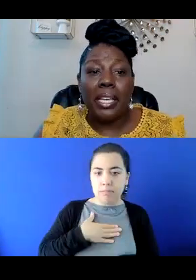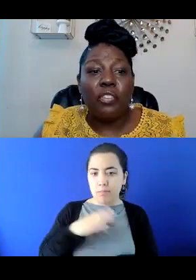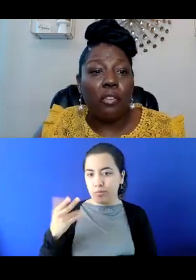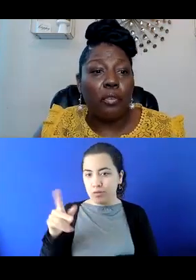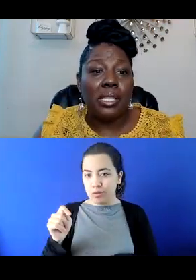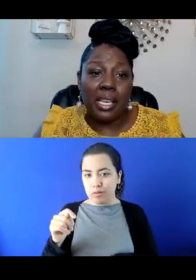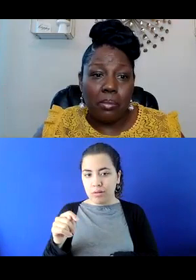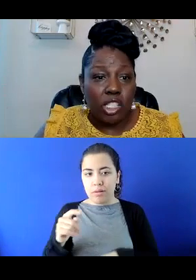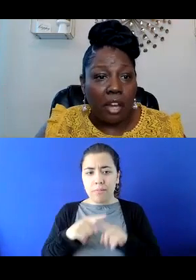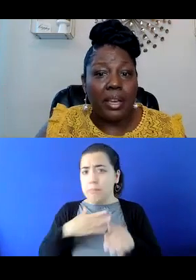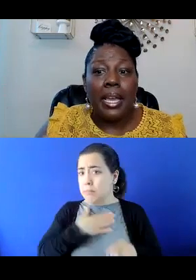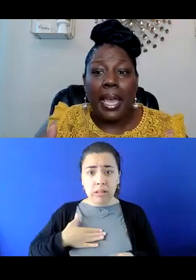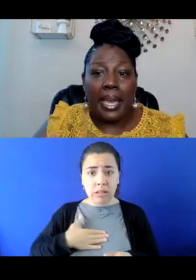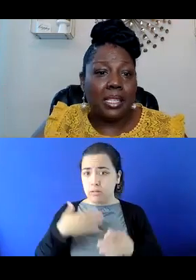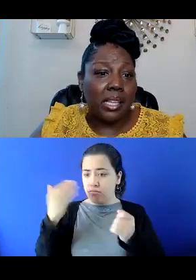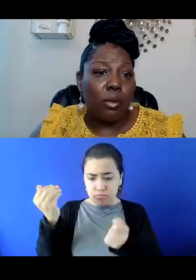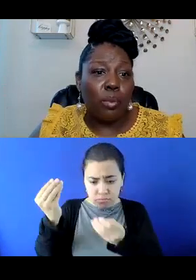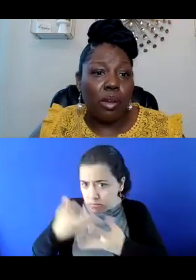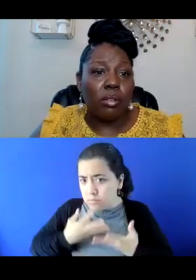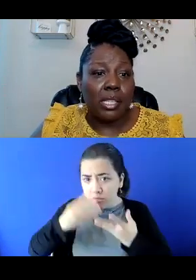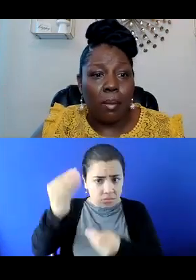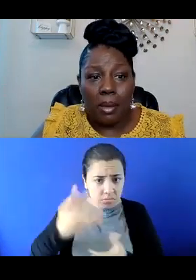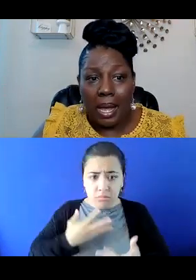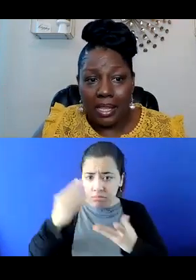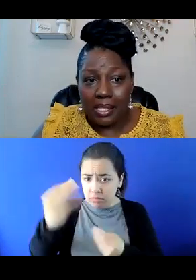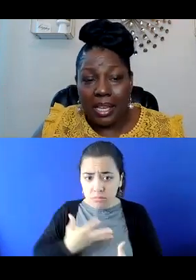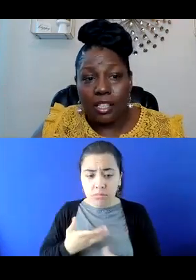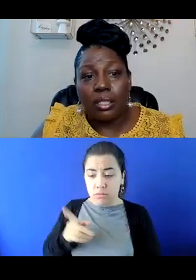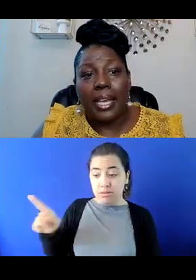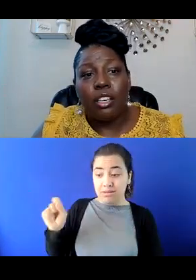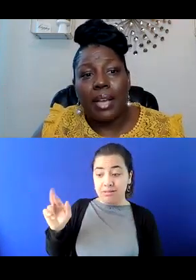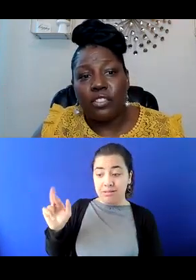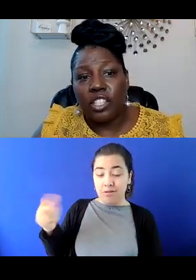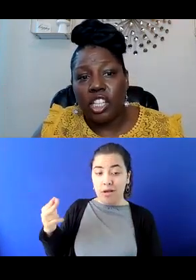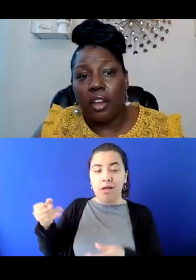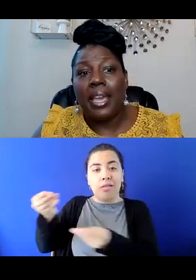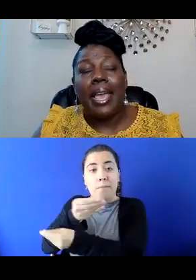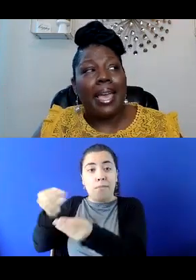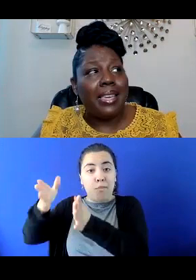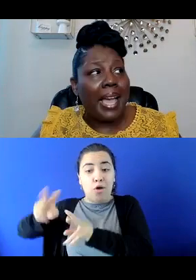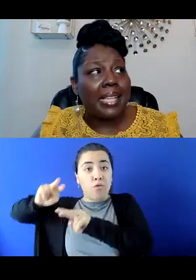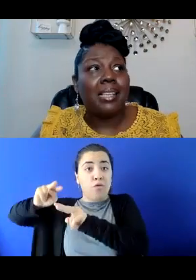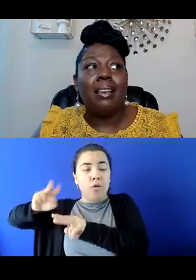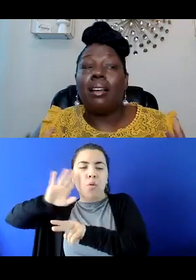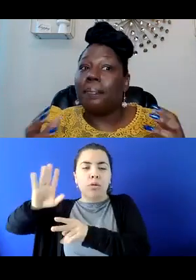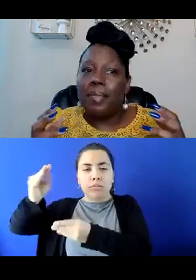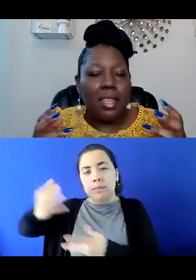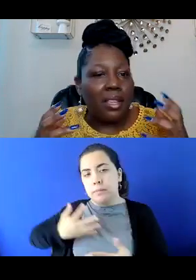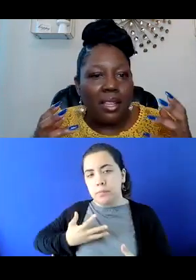but please feel free to keep sharing, and Sarah will tell me about these things. So thank you guys for sharing. And yes,